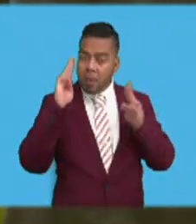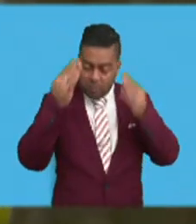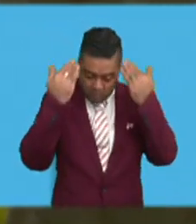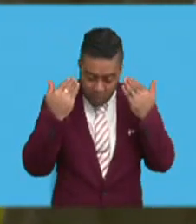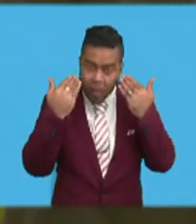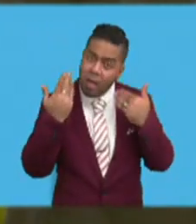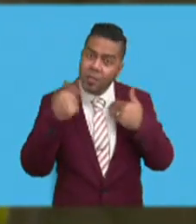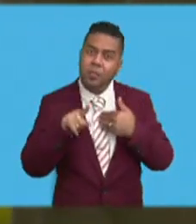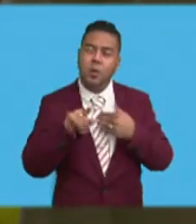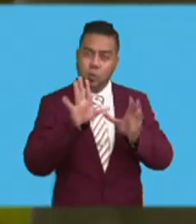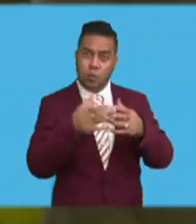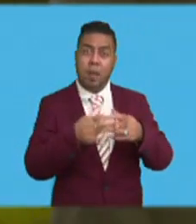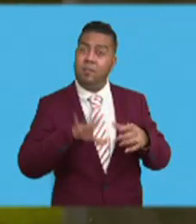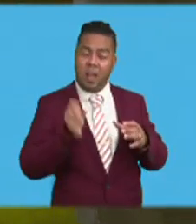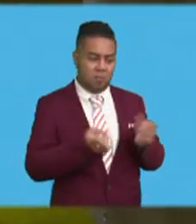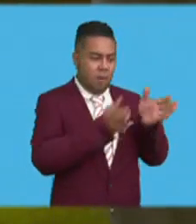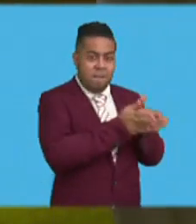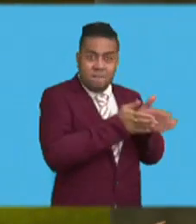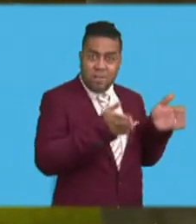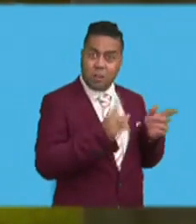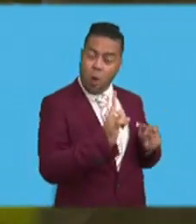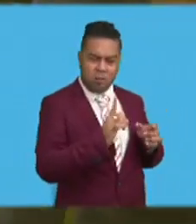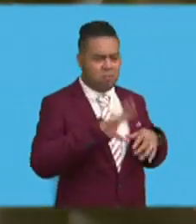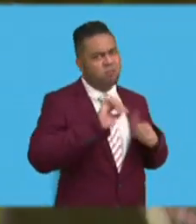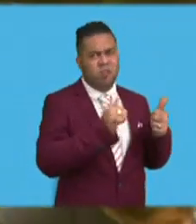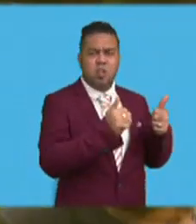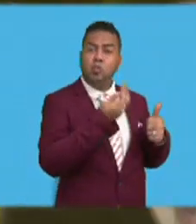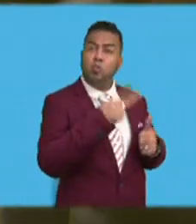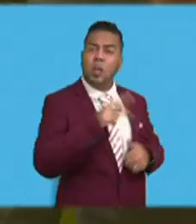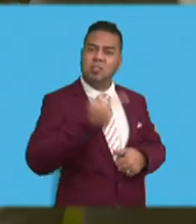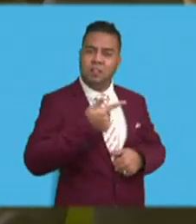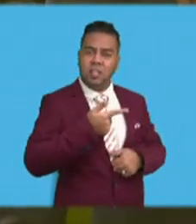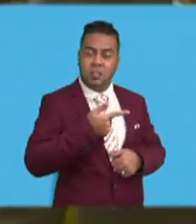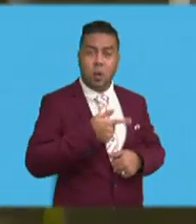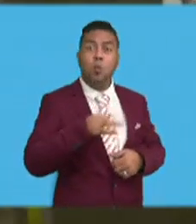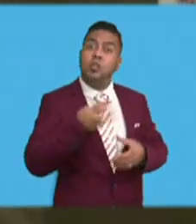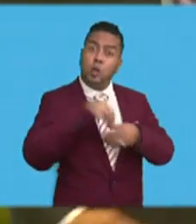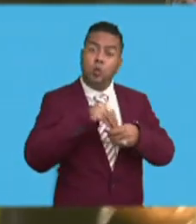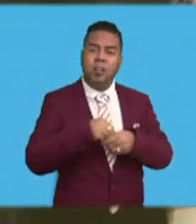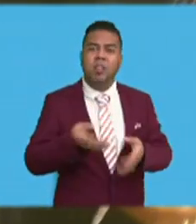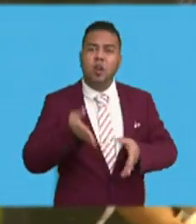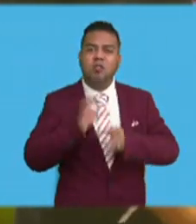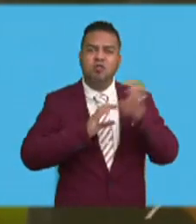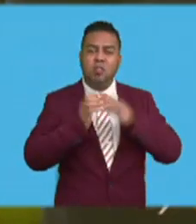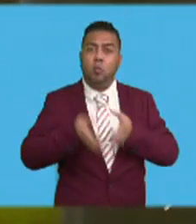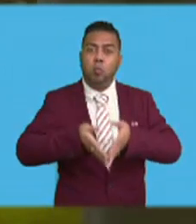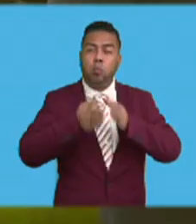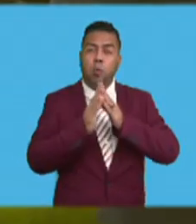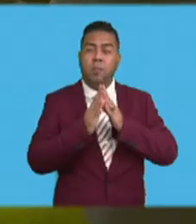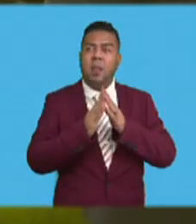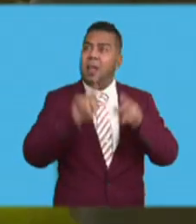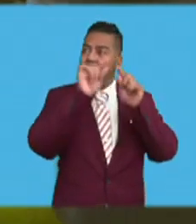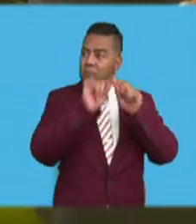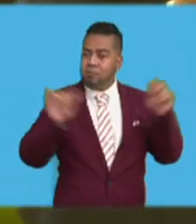is done in several phases. Phase 1 was completed in 2017, which included the construction of a 10-kilometer transmission line